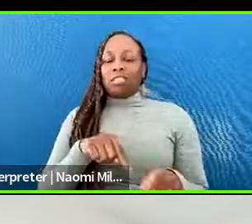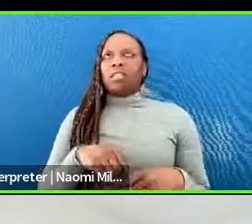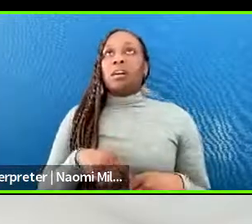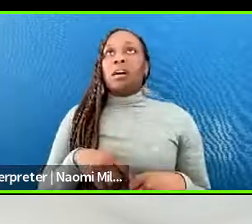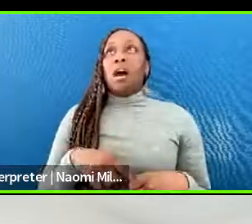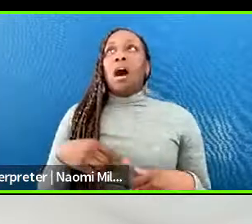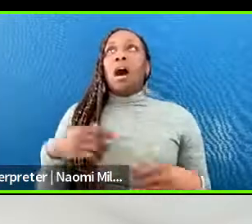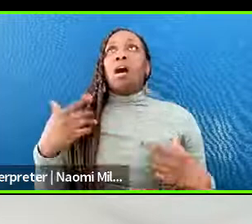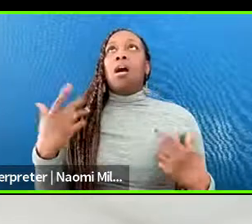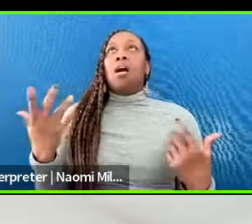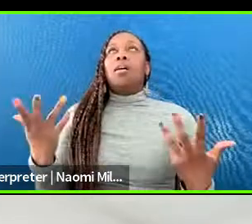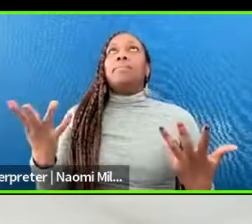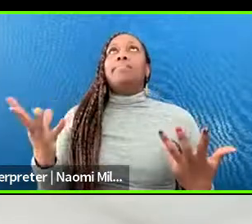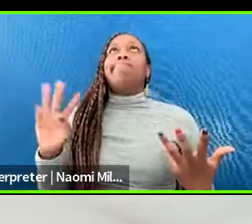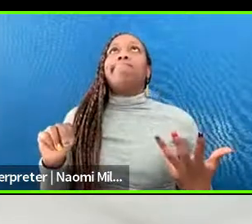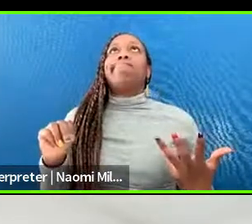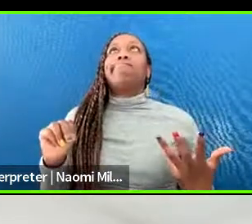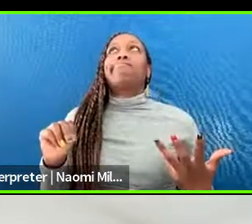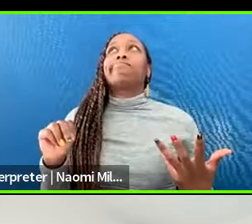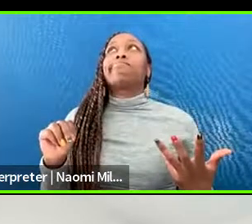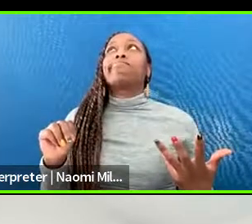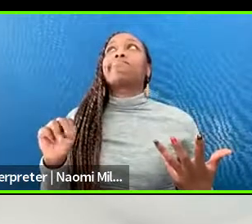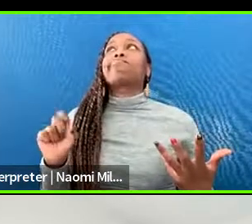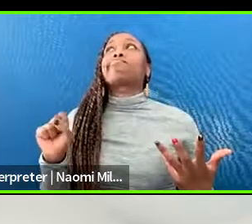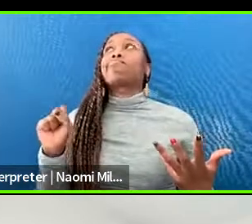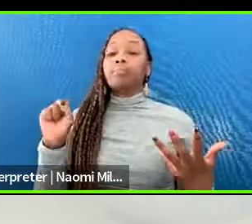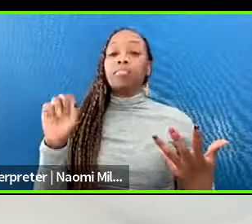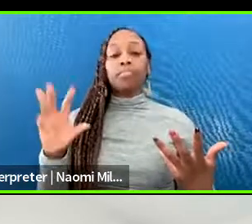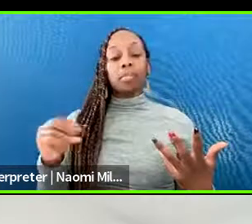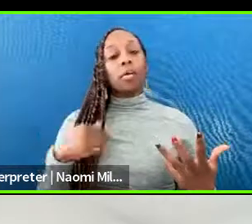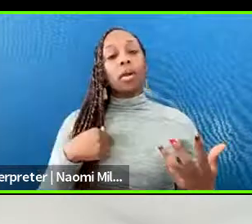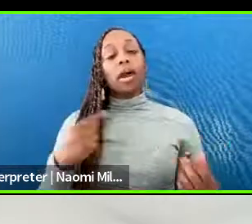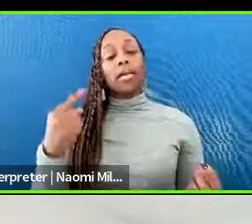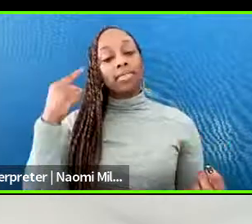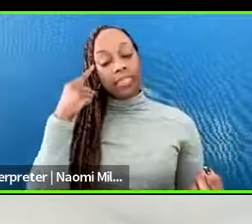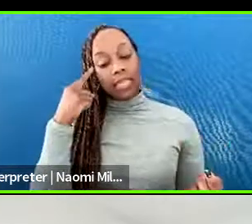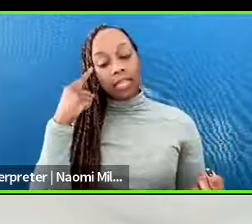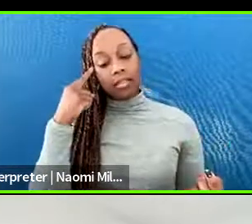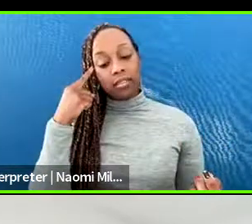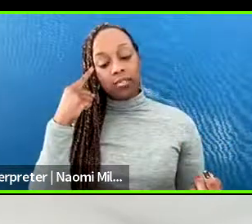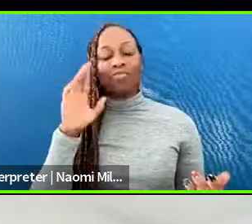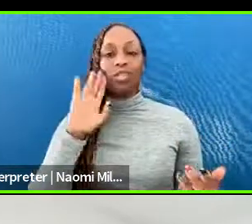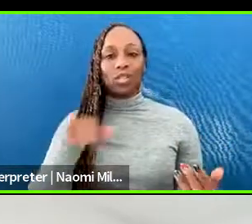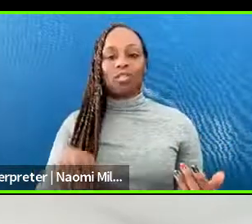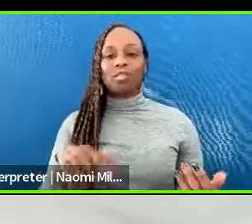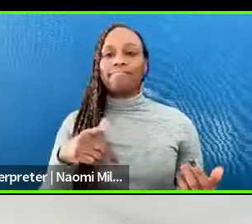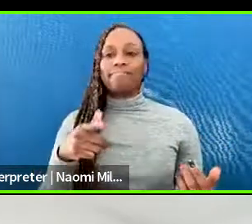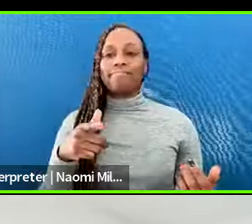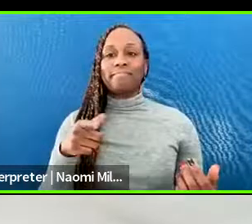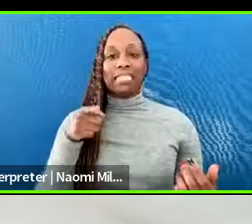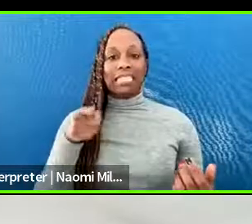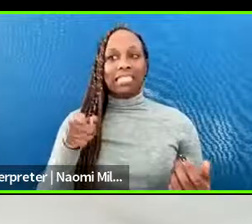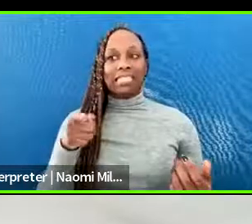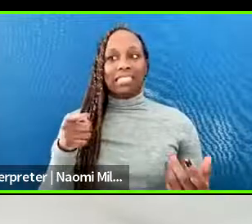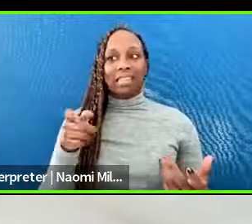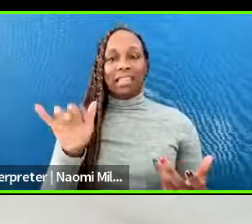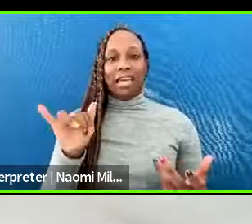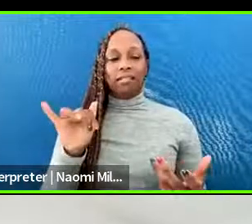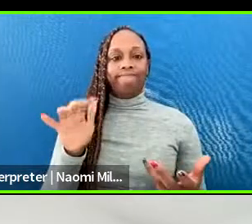So I mean, I think that you know, this is the tension I think